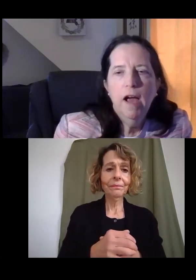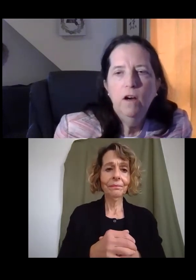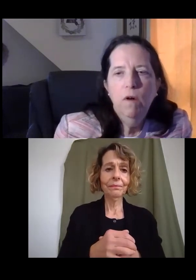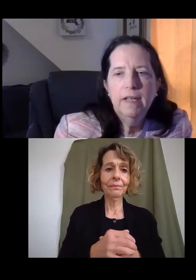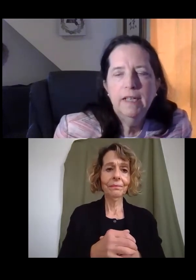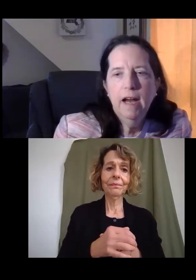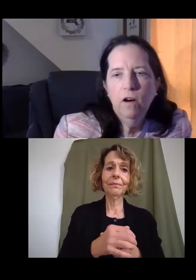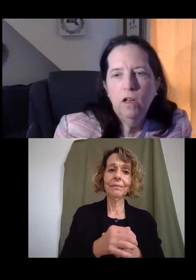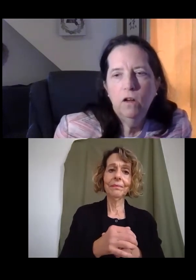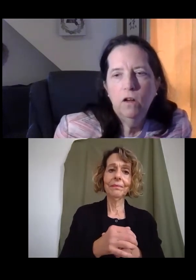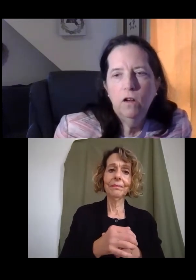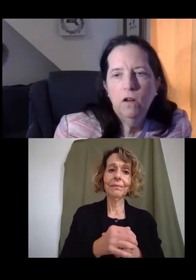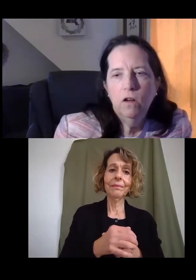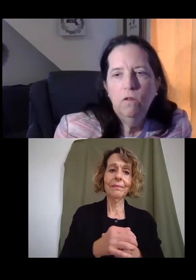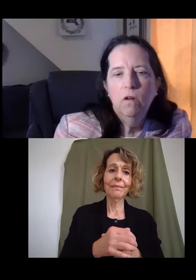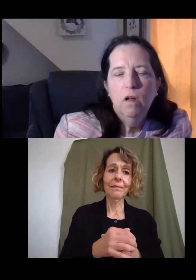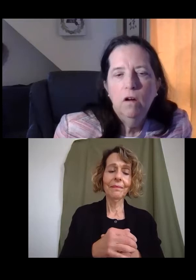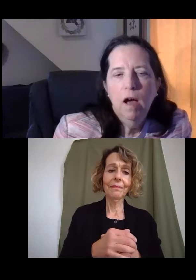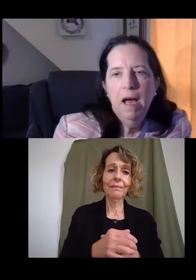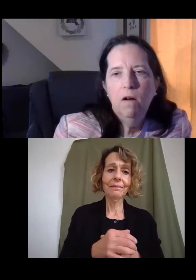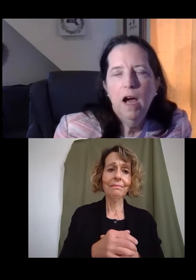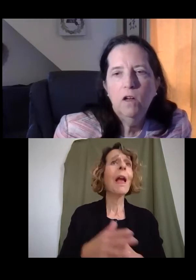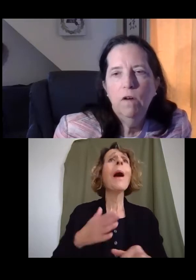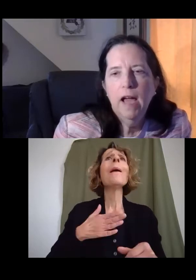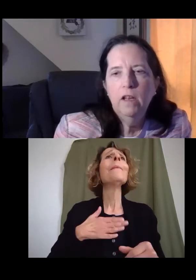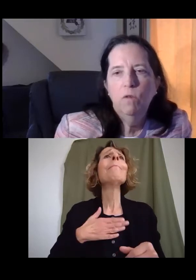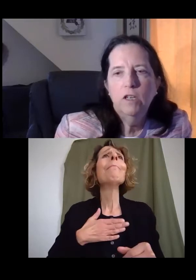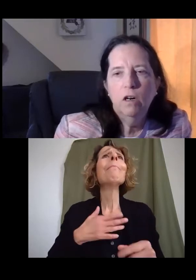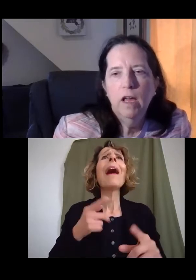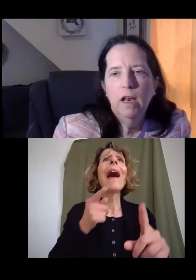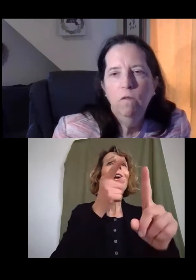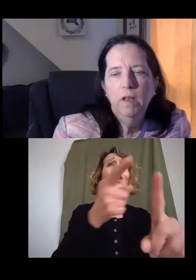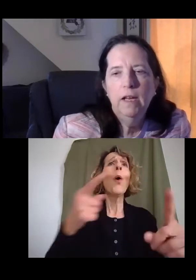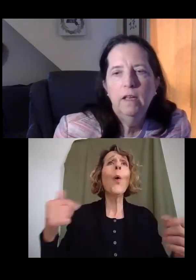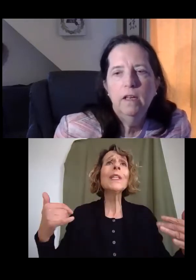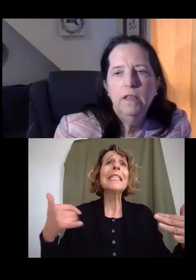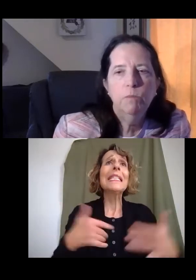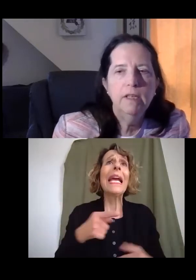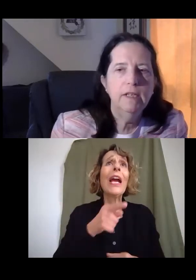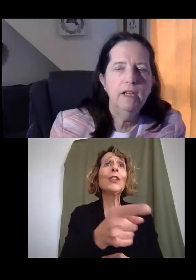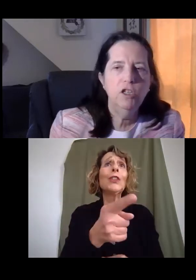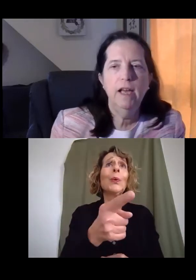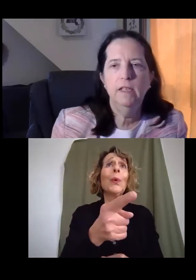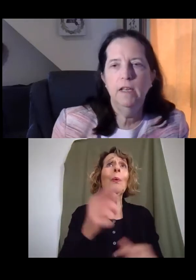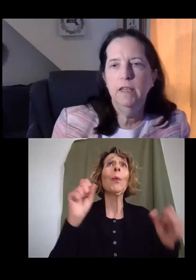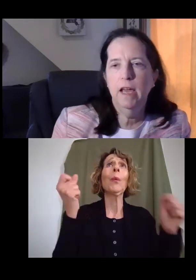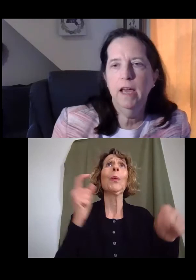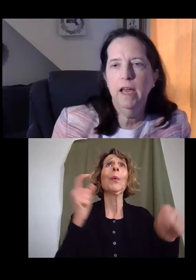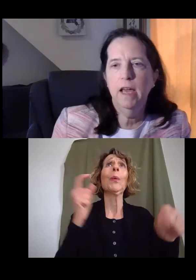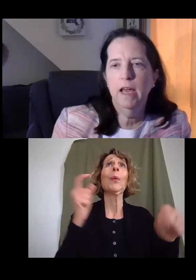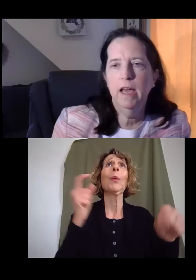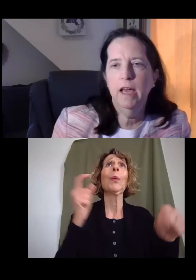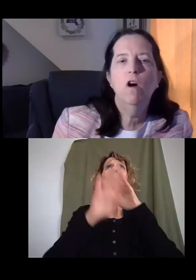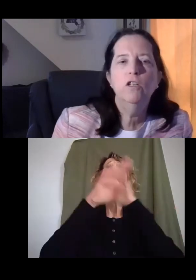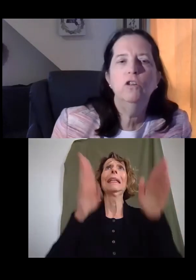So I don't want to scare you about not going out in the winter, and hopefully this presentation hasn't done that.